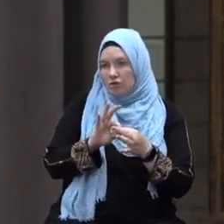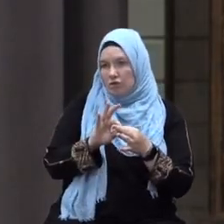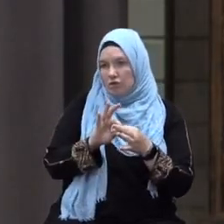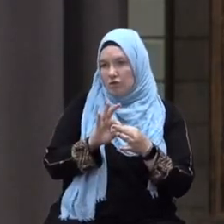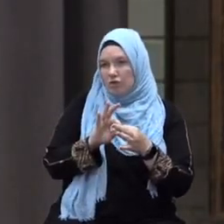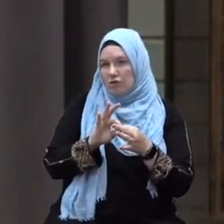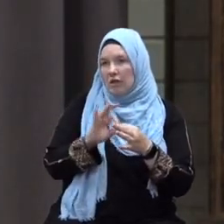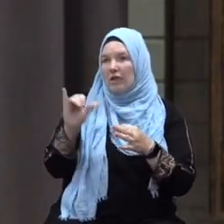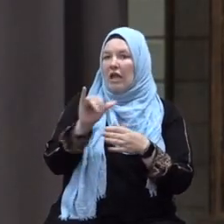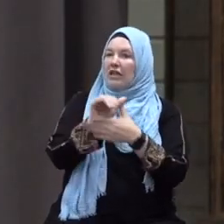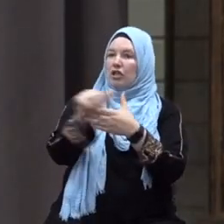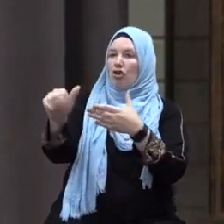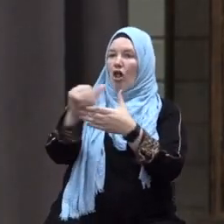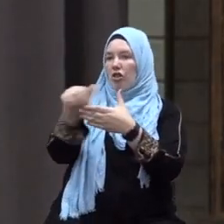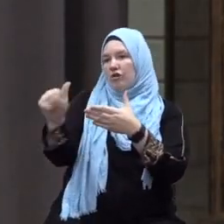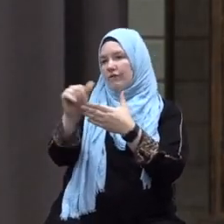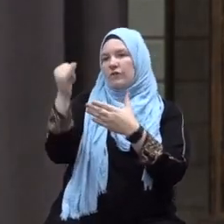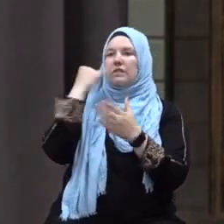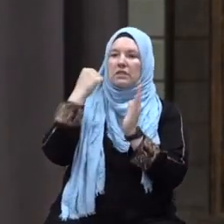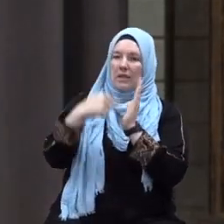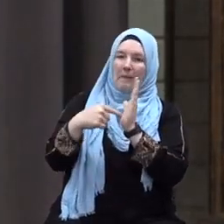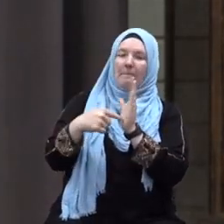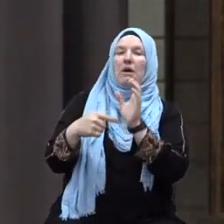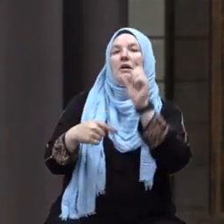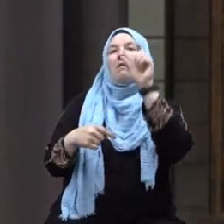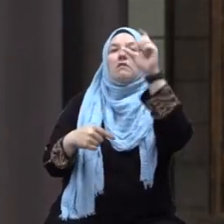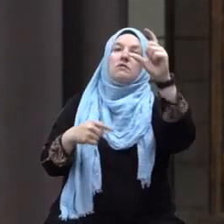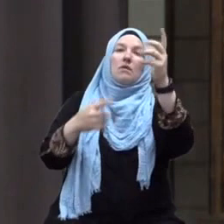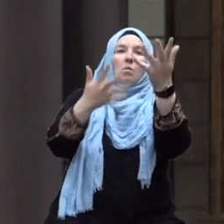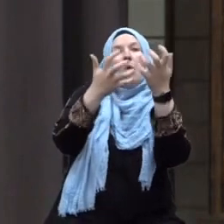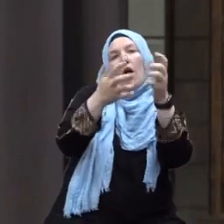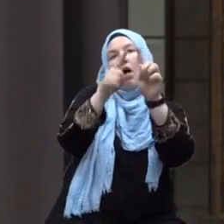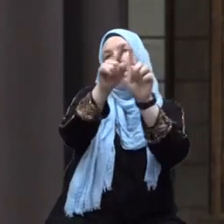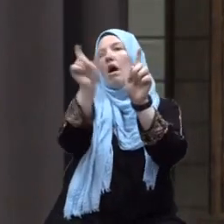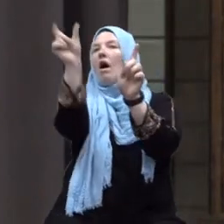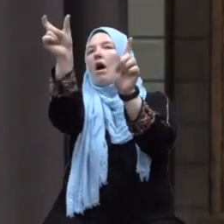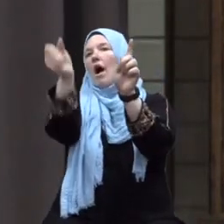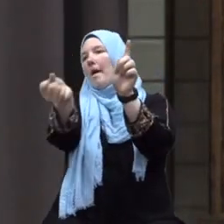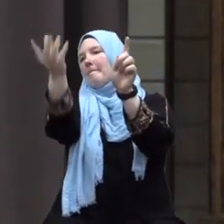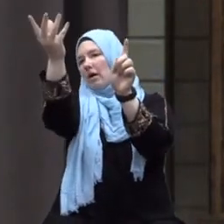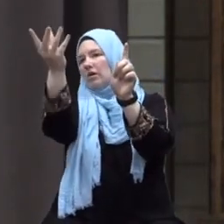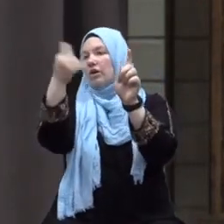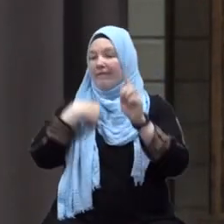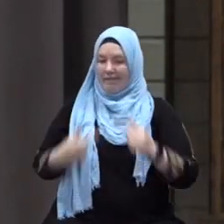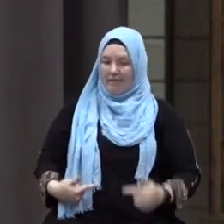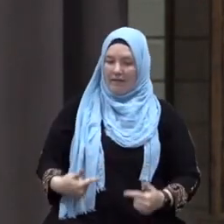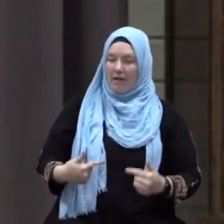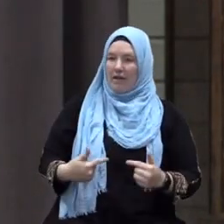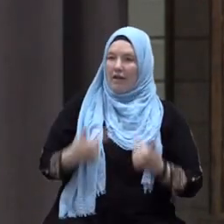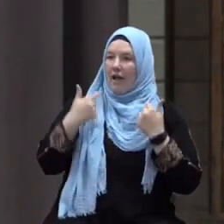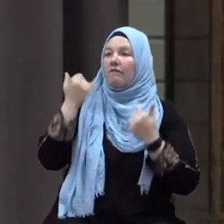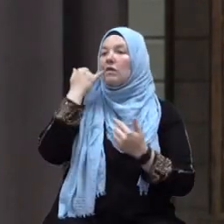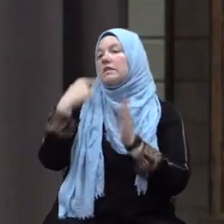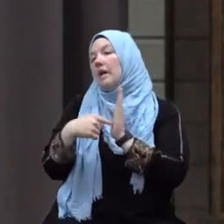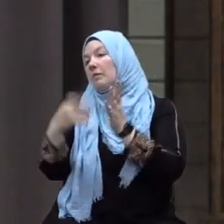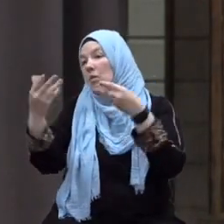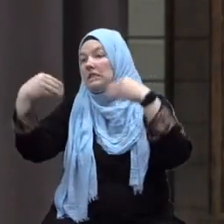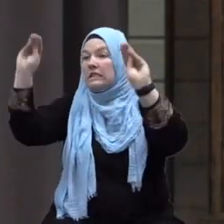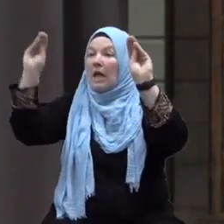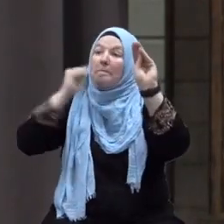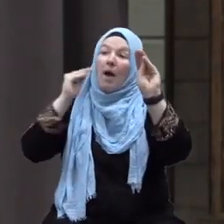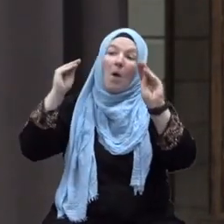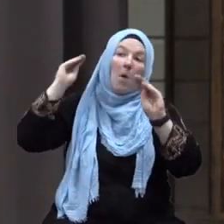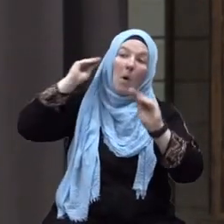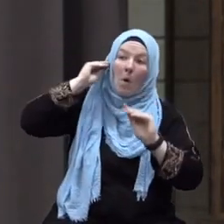like the dollar figure that you attach to something you buy or sell. You say, I can sell you my home, but no